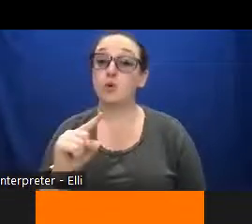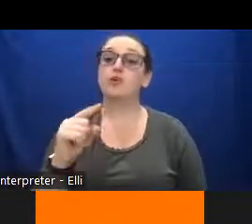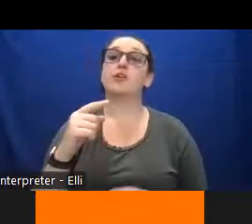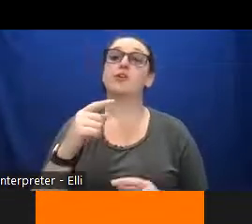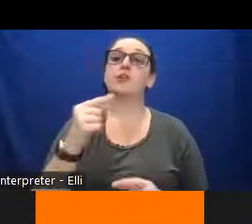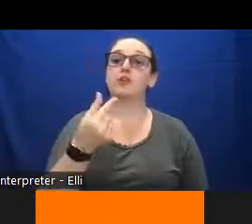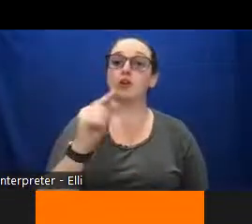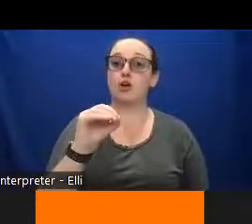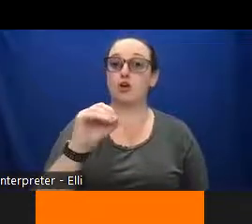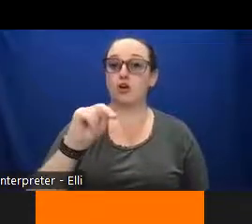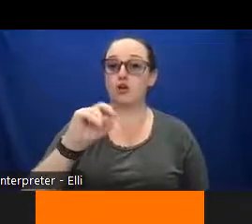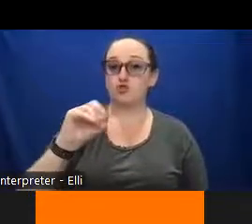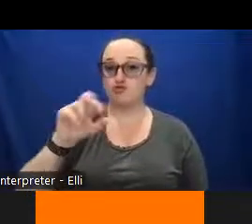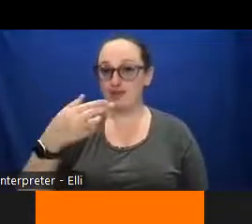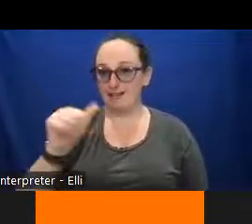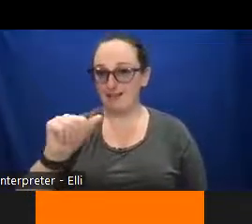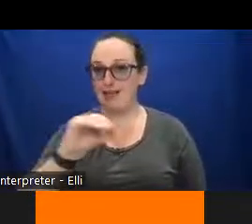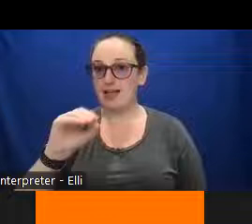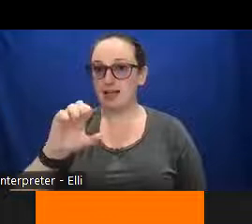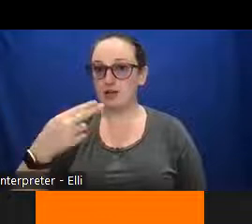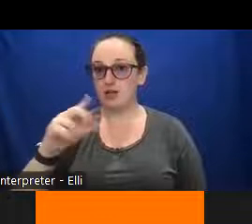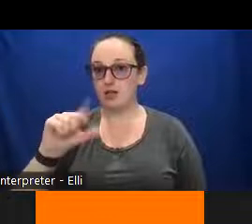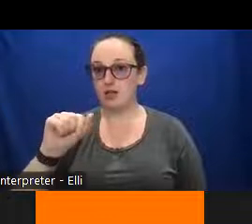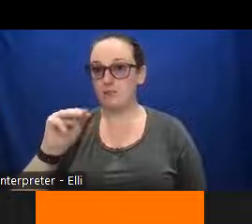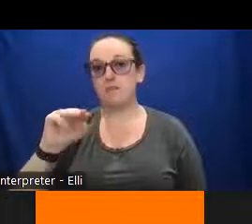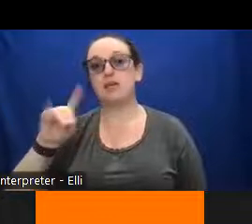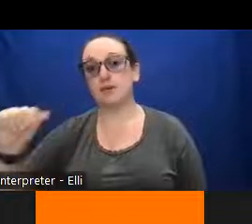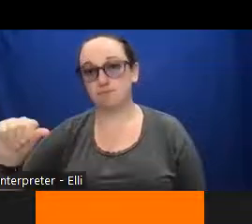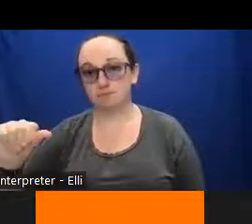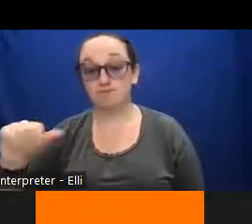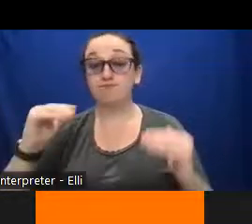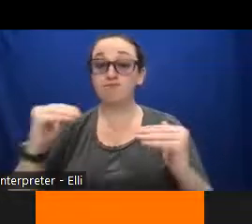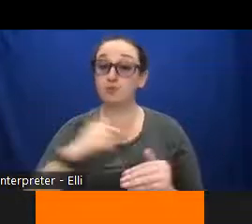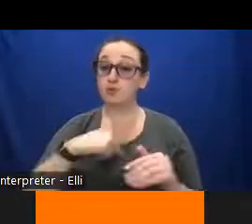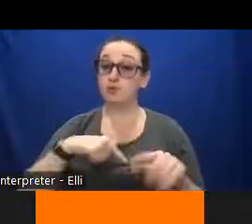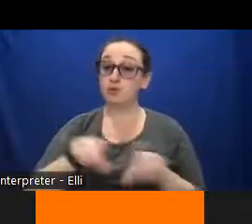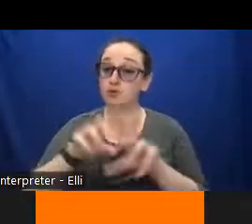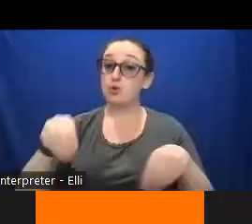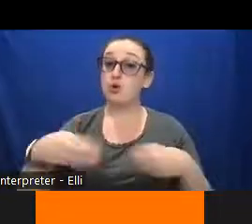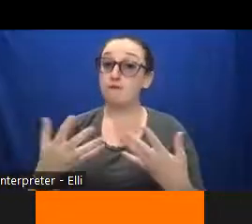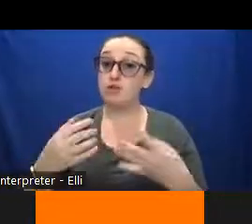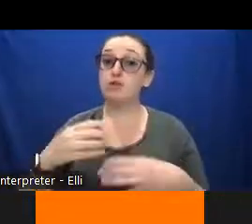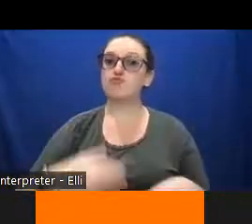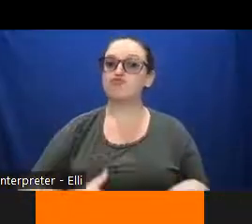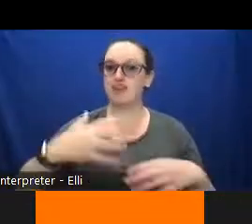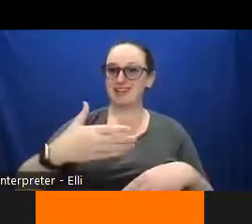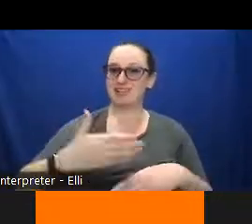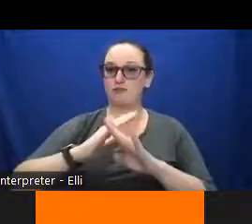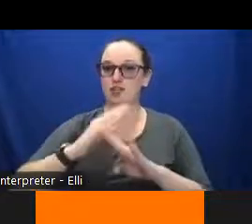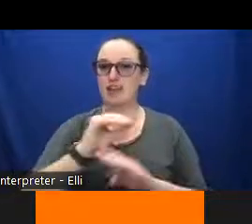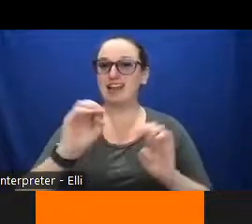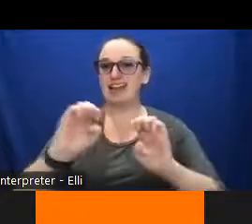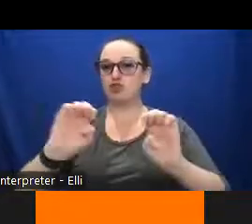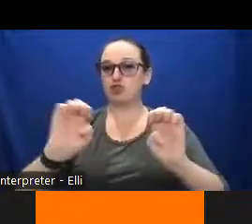chlamydia. We offer free pregnancy prevention or emergency contraception. So within the first